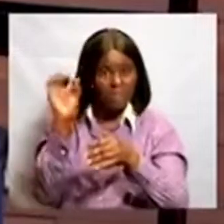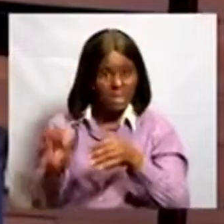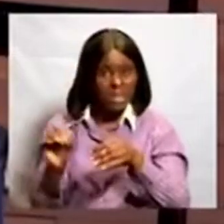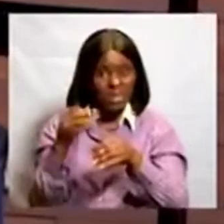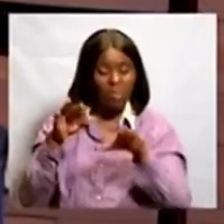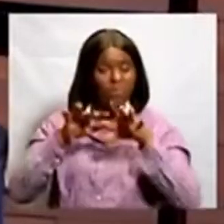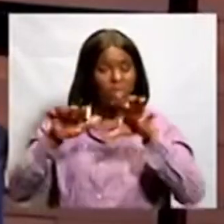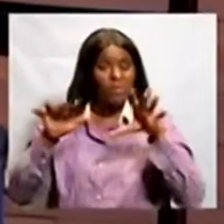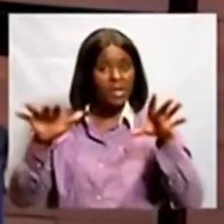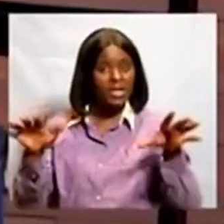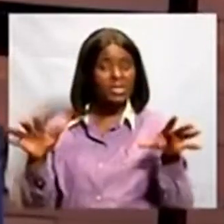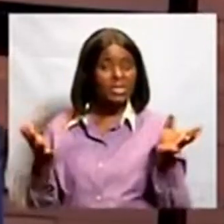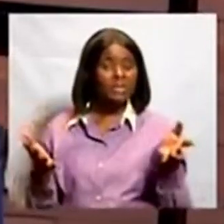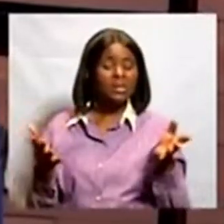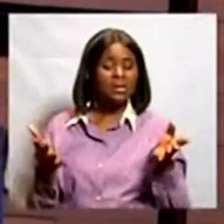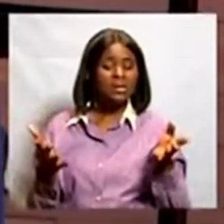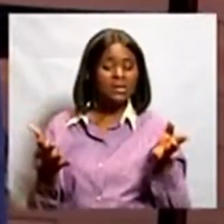coverage